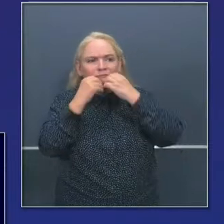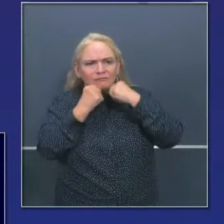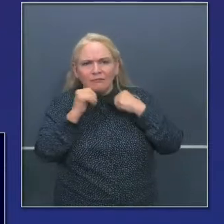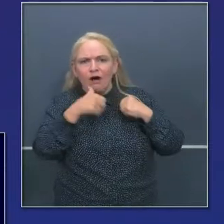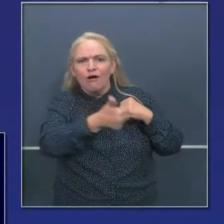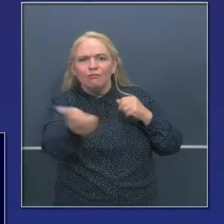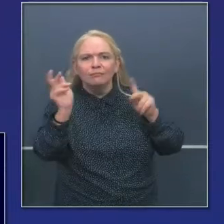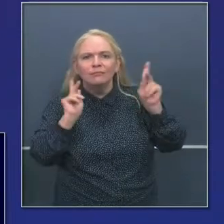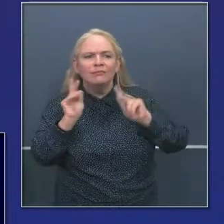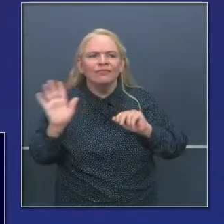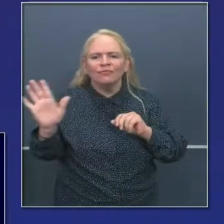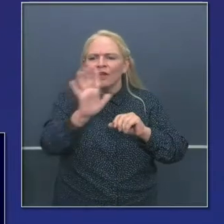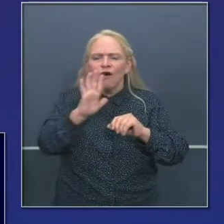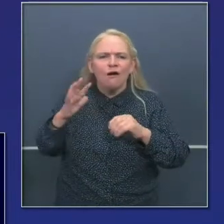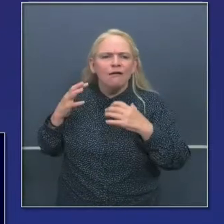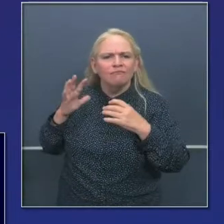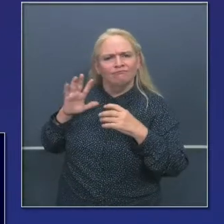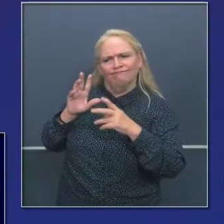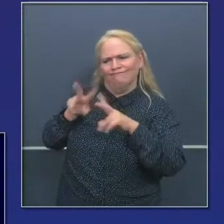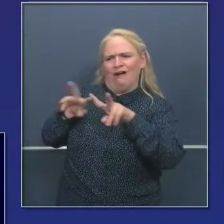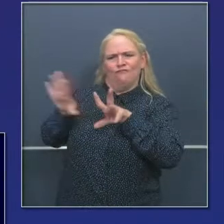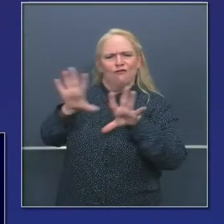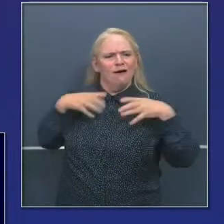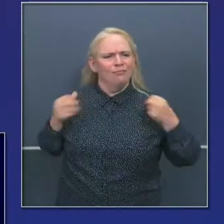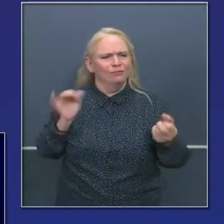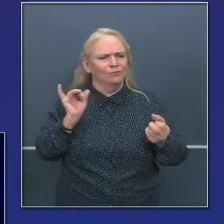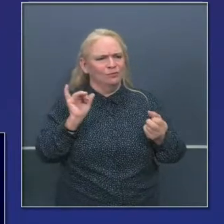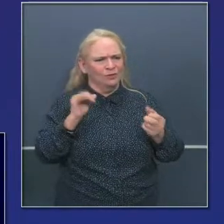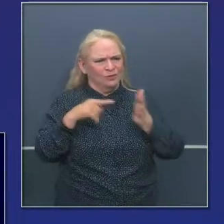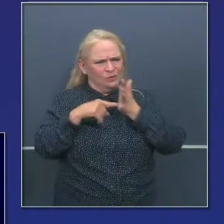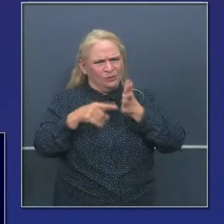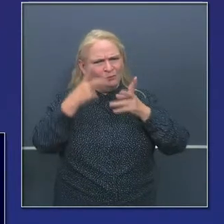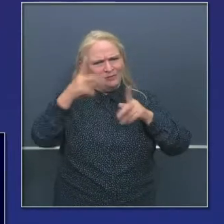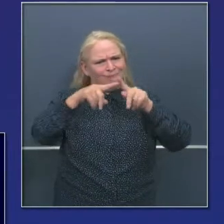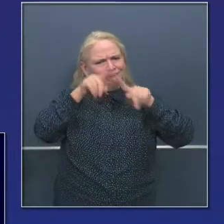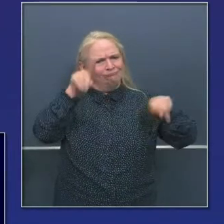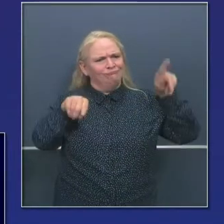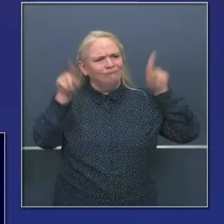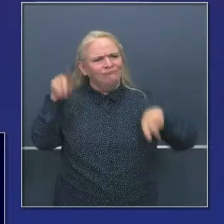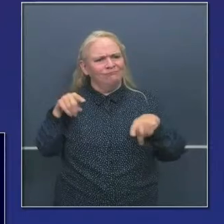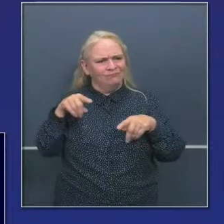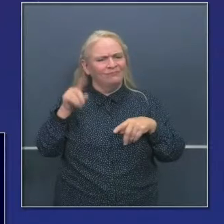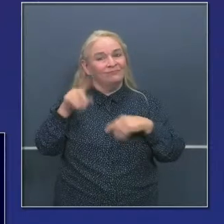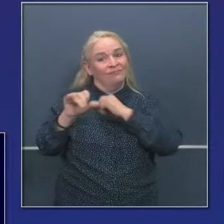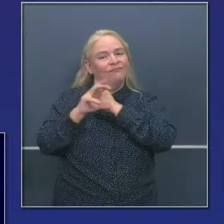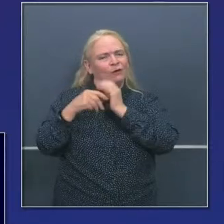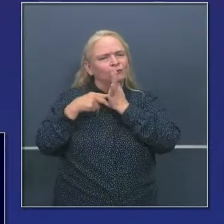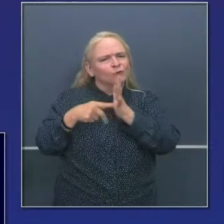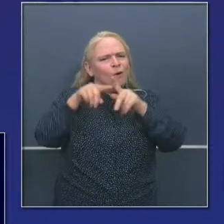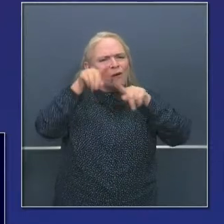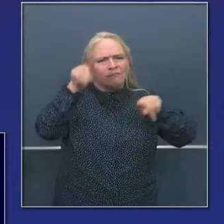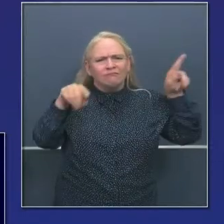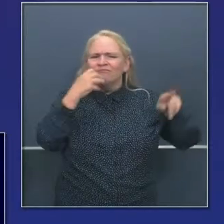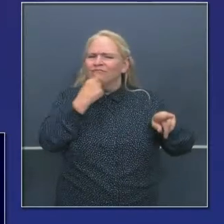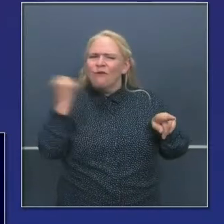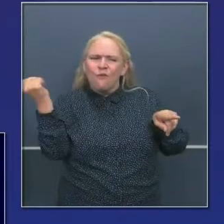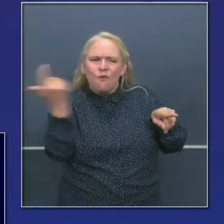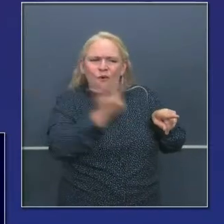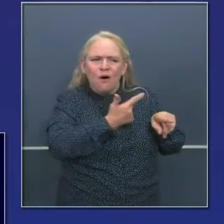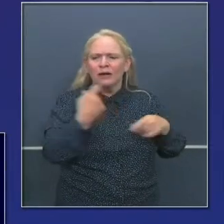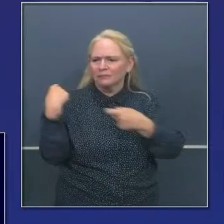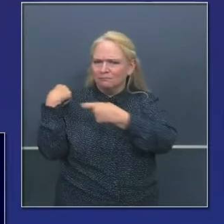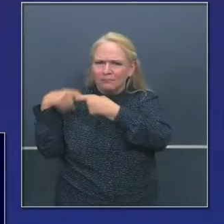one that truly represents the diversity of our state, providing a message in Spanish, as